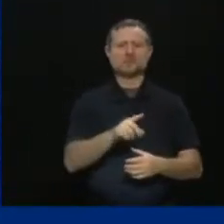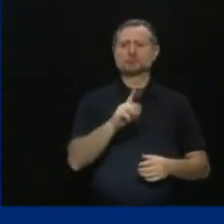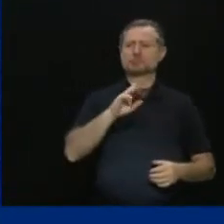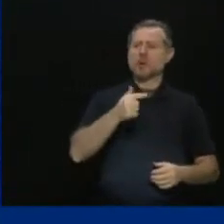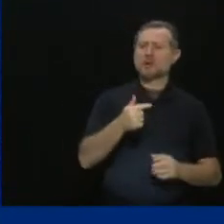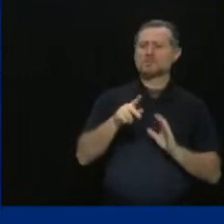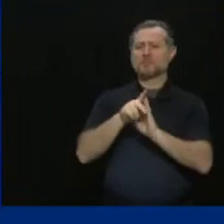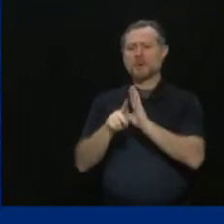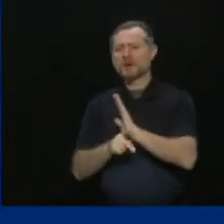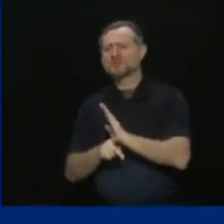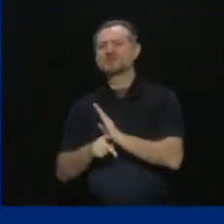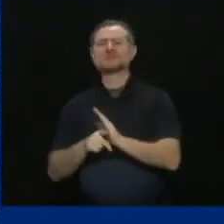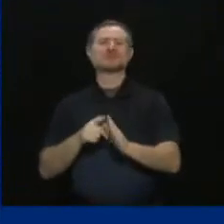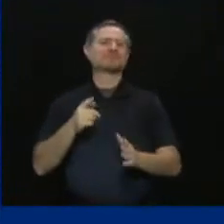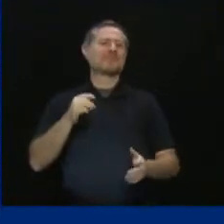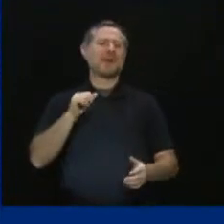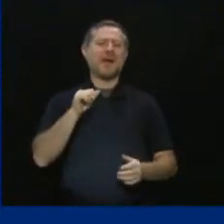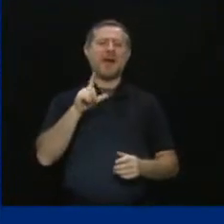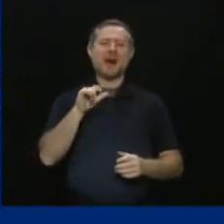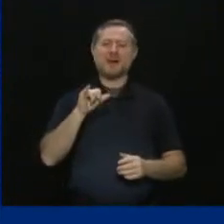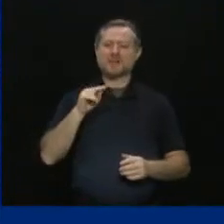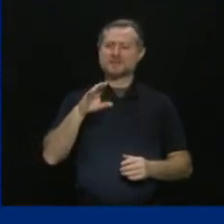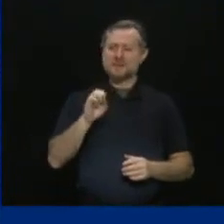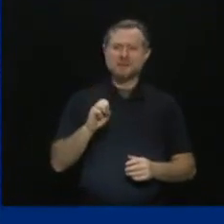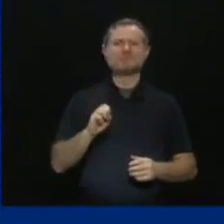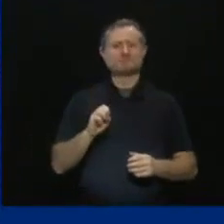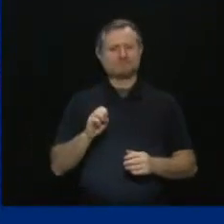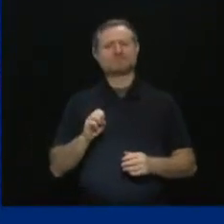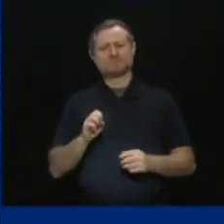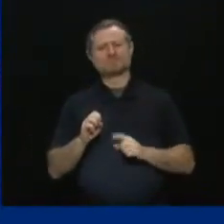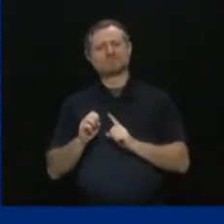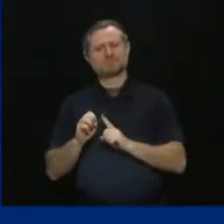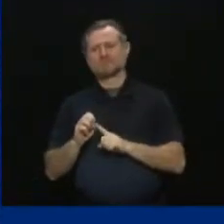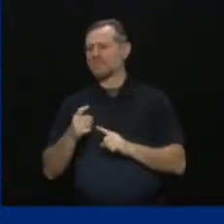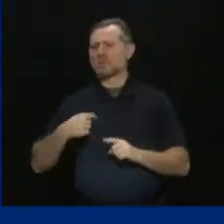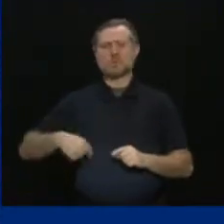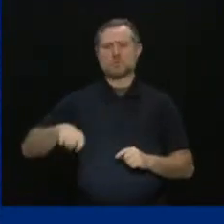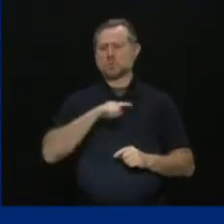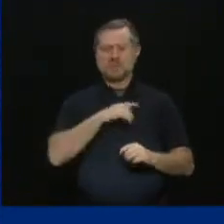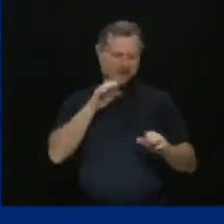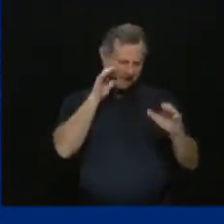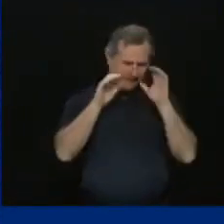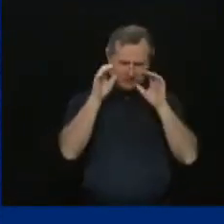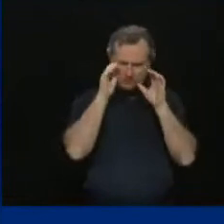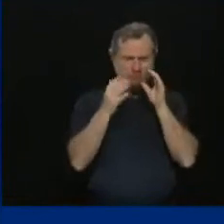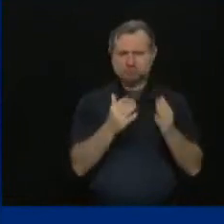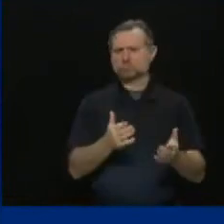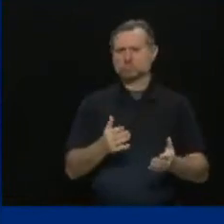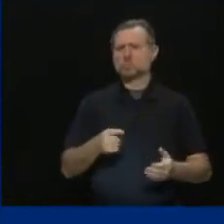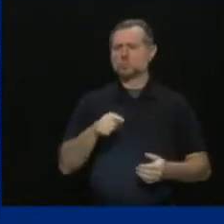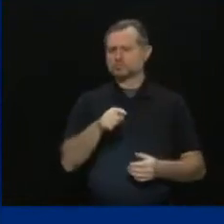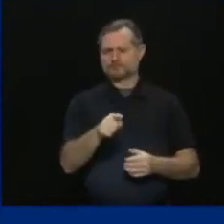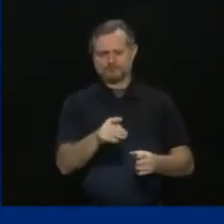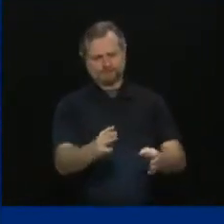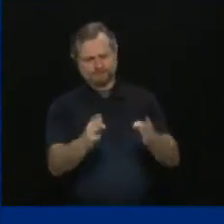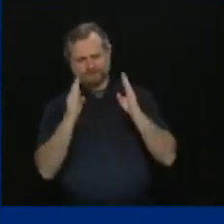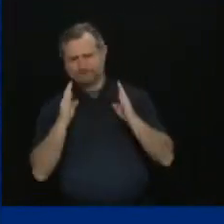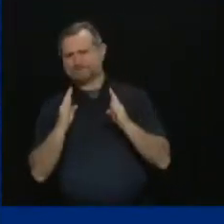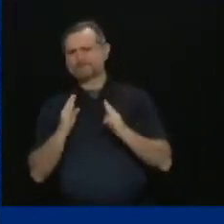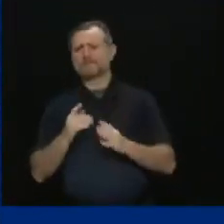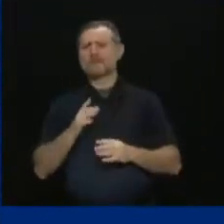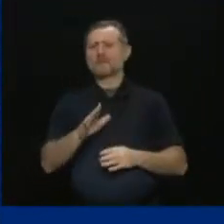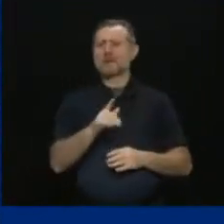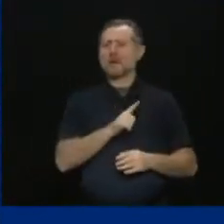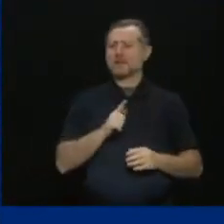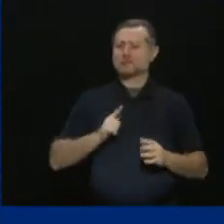powerful. Your voices are heard. I hope you know that, and that is why we're here today. You made sure we listened. Your elected officials responded,